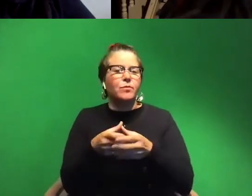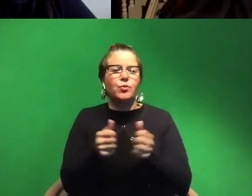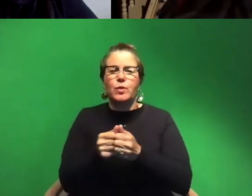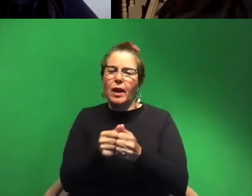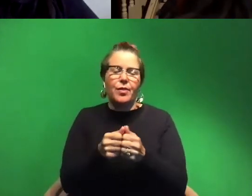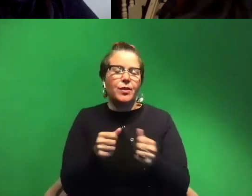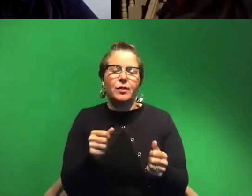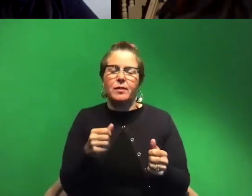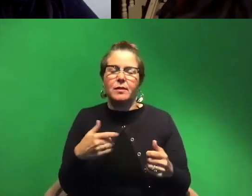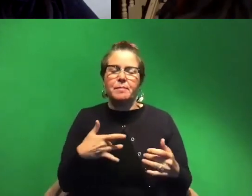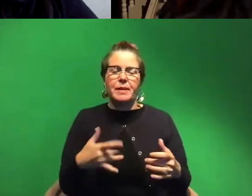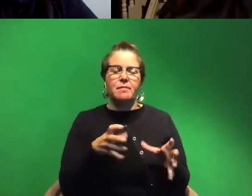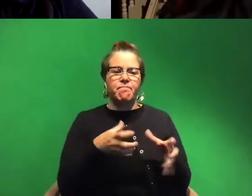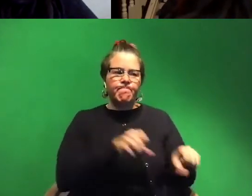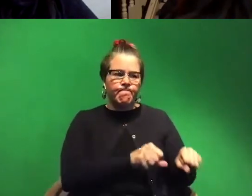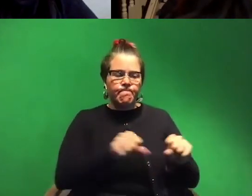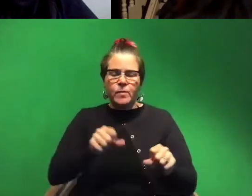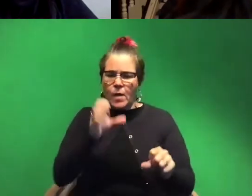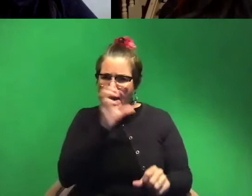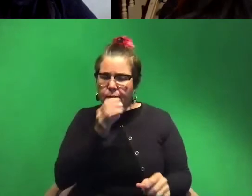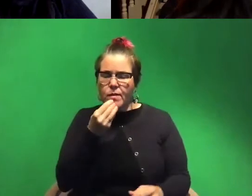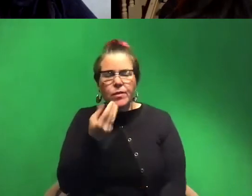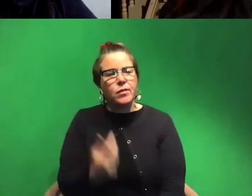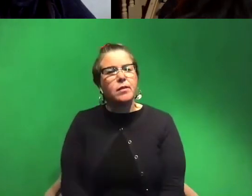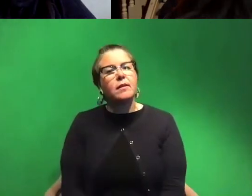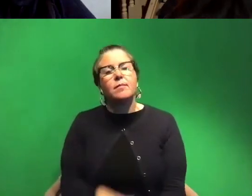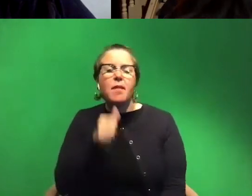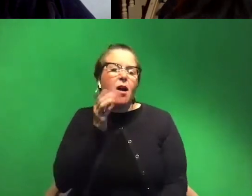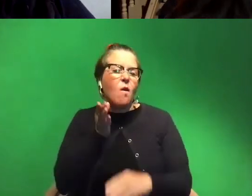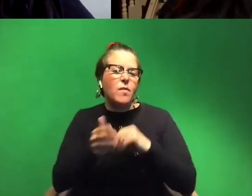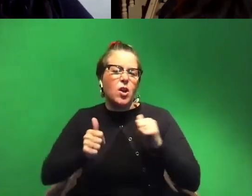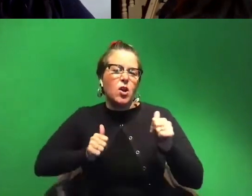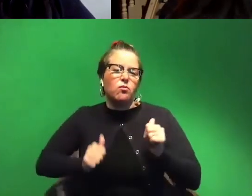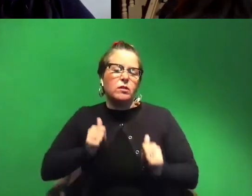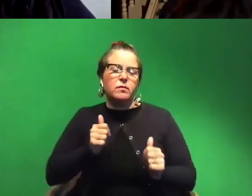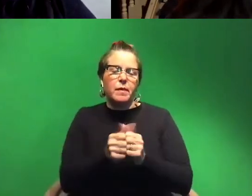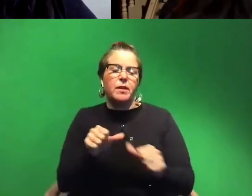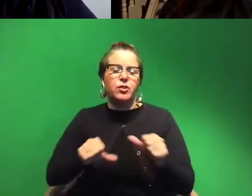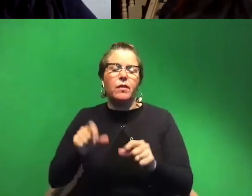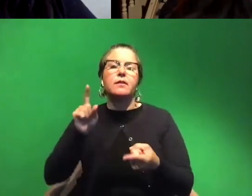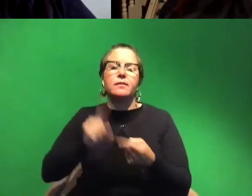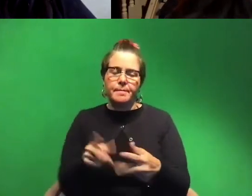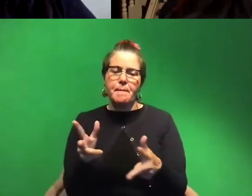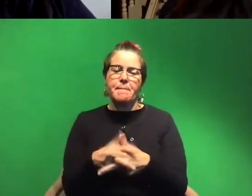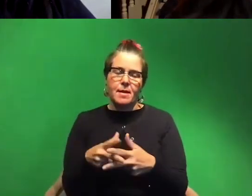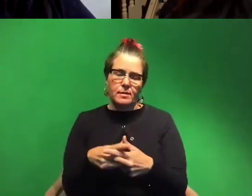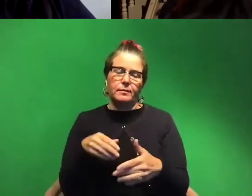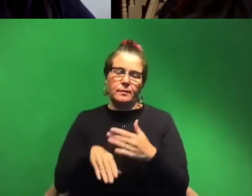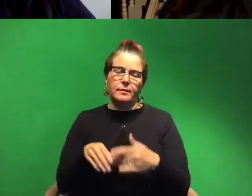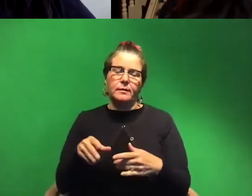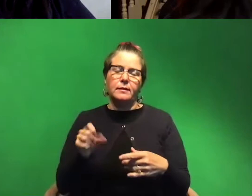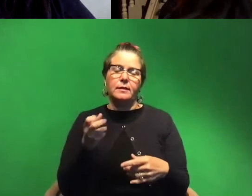hunt. But they're not overly aggressive with each other until mating season. And their mating season behavior